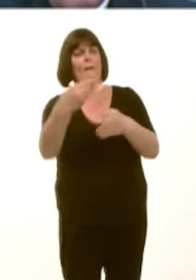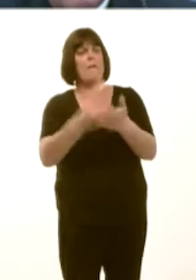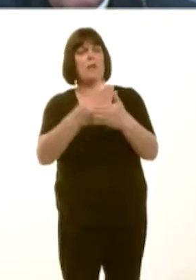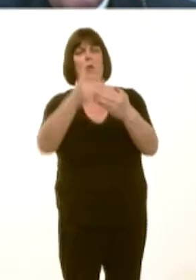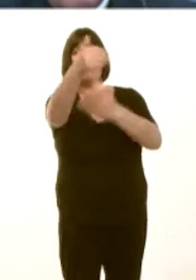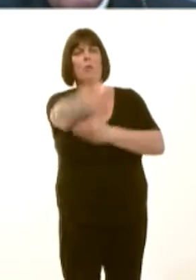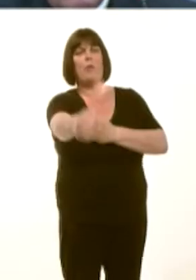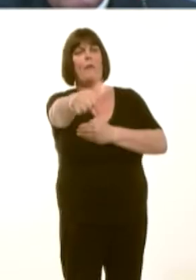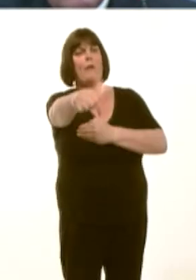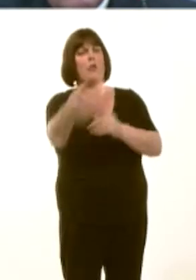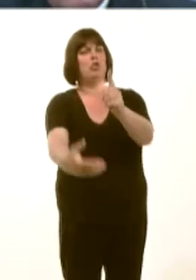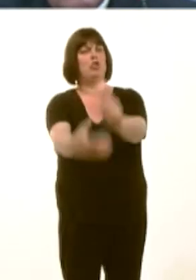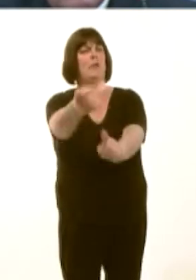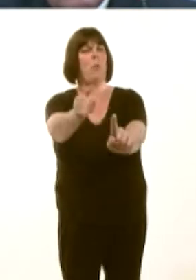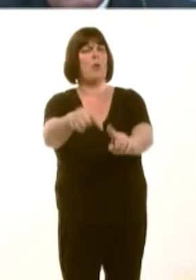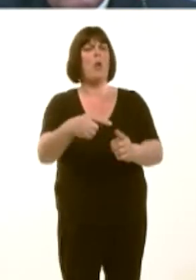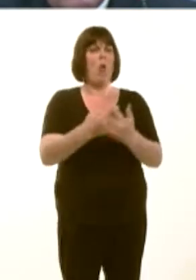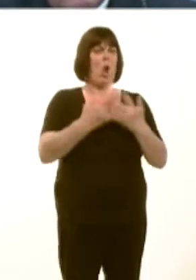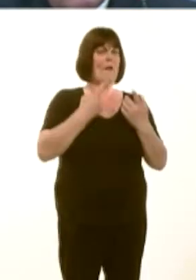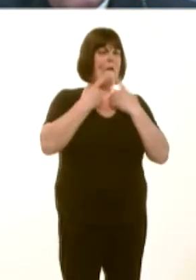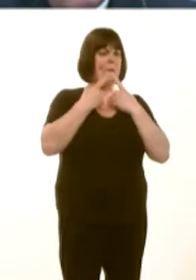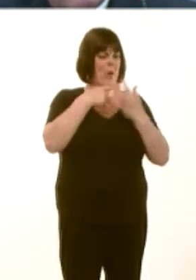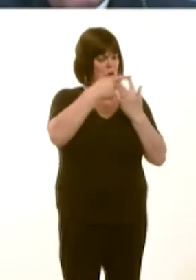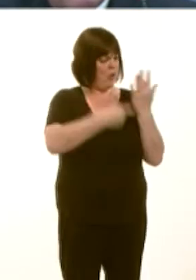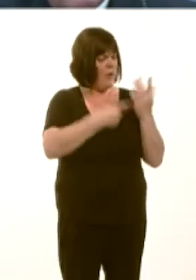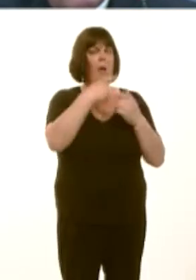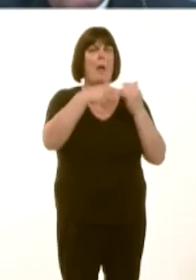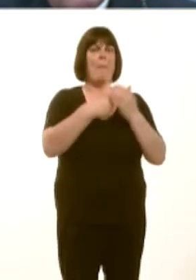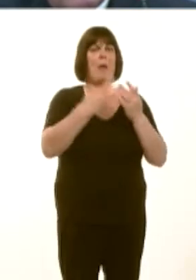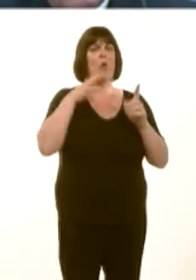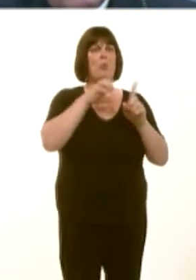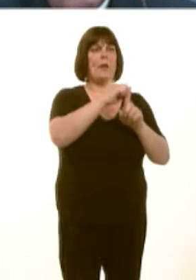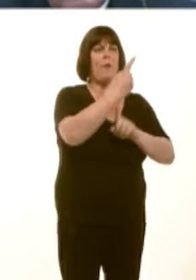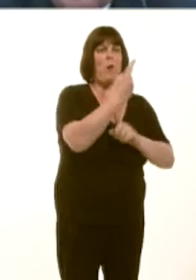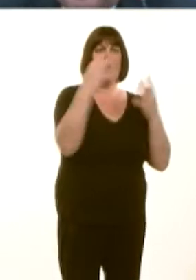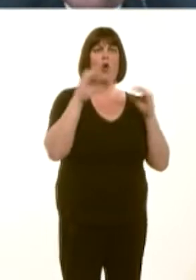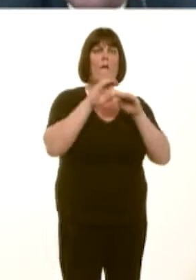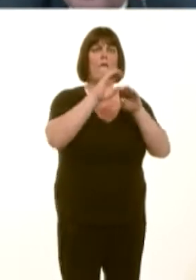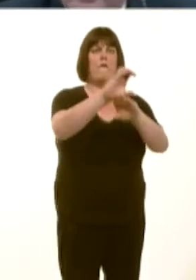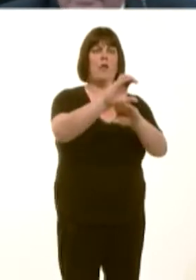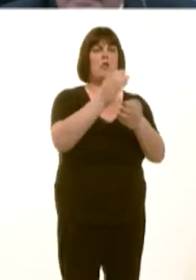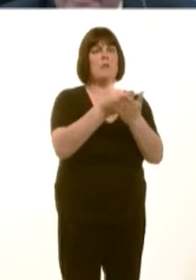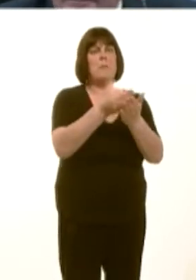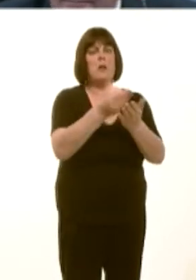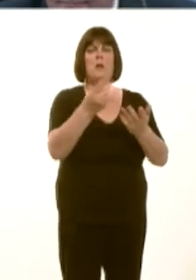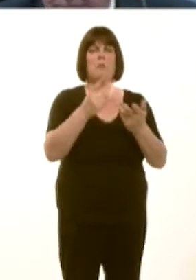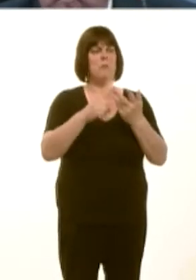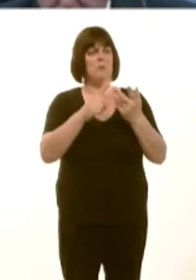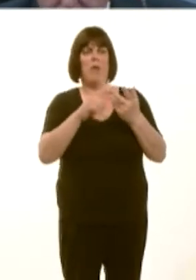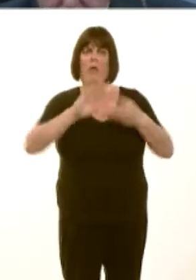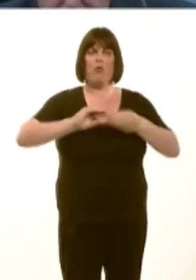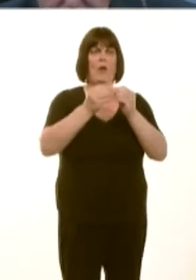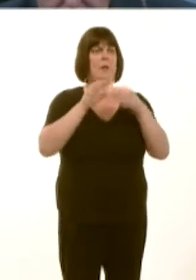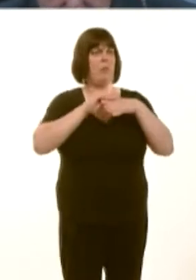said, there's reams of information here on previous tranches of Objective 1 convergence funding money that has gone in to create